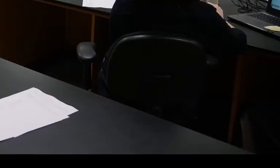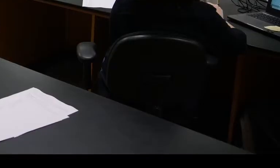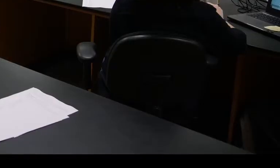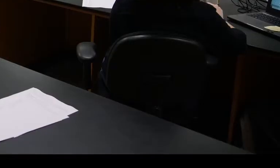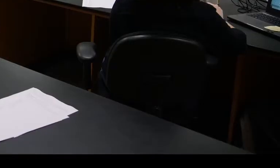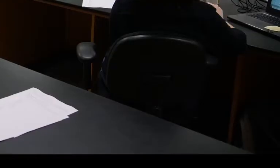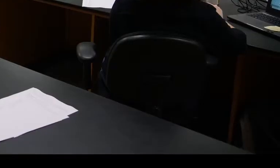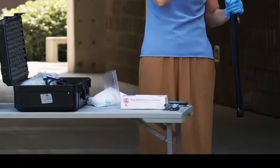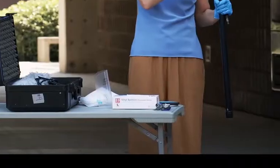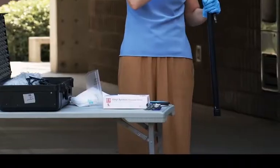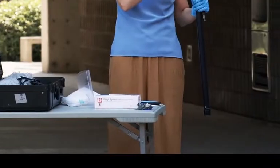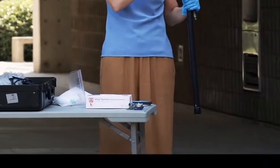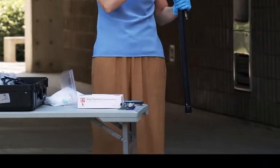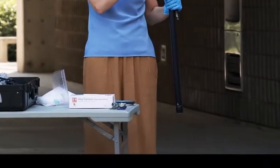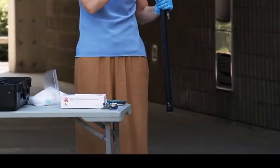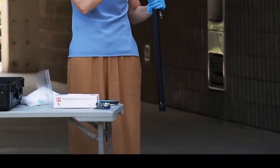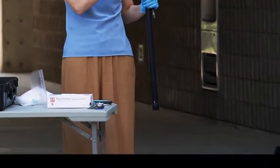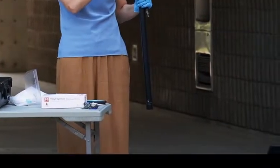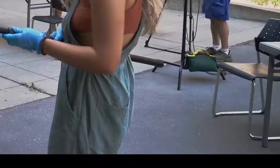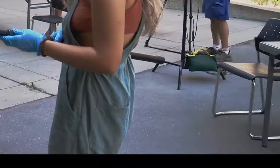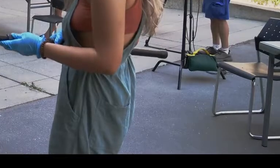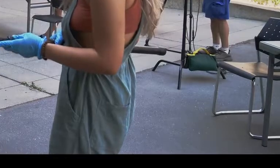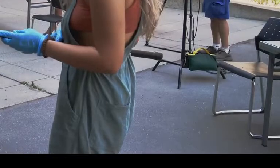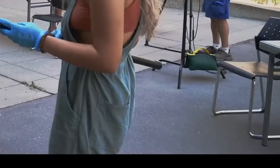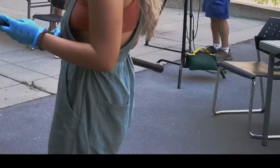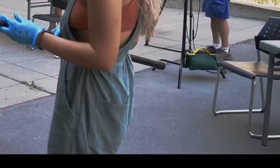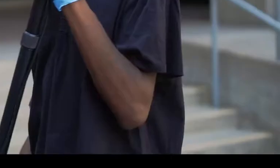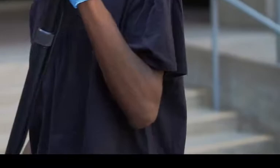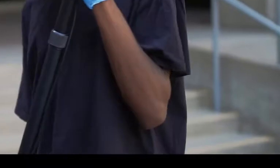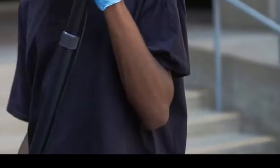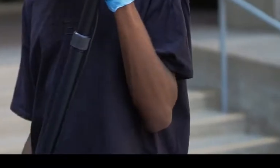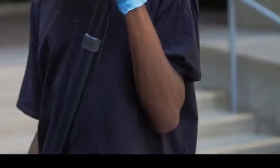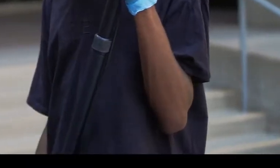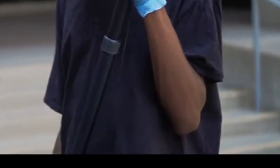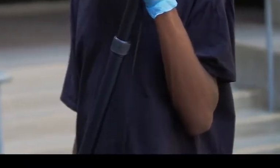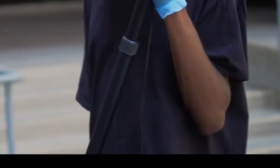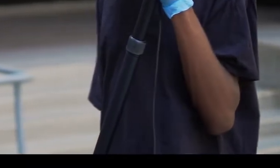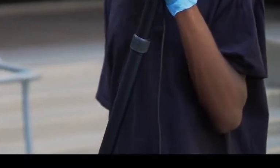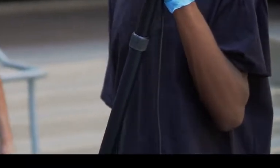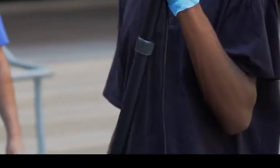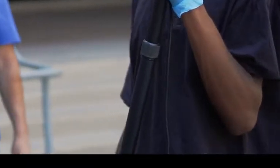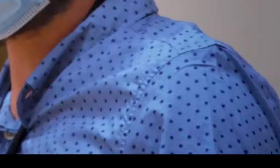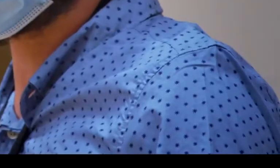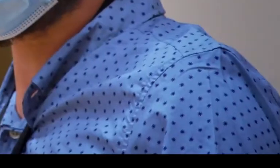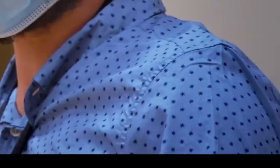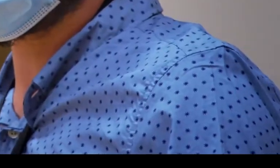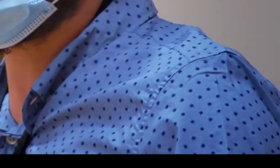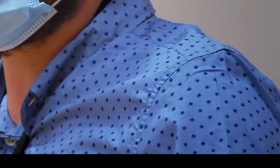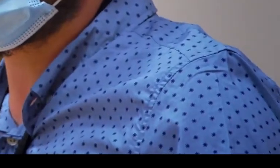Our faculty have done a tremendous job transitioning almost all of our courses to virtual. There are some things that they just can't learn virtually.